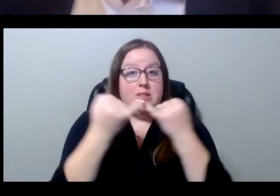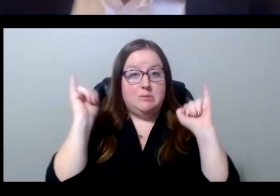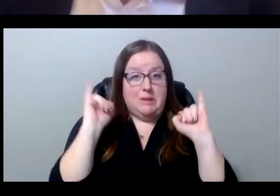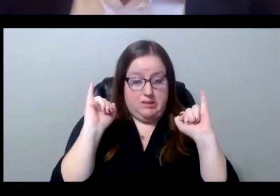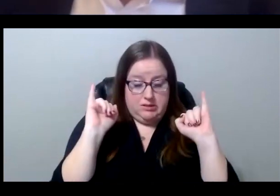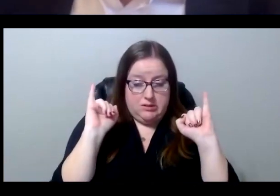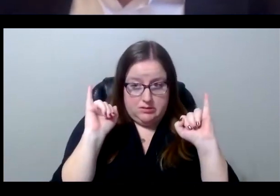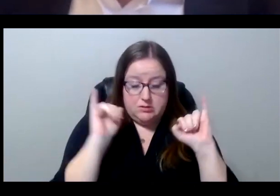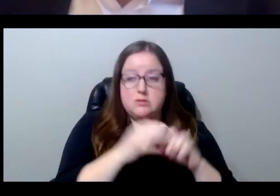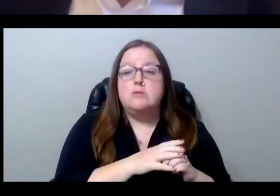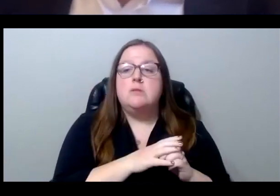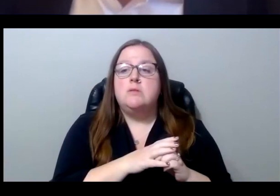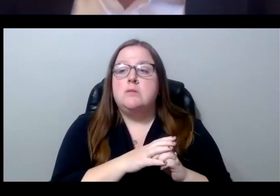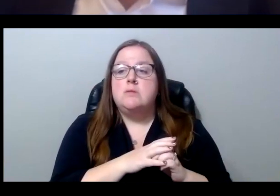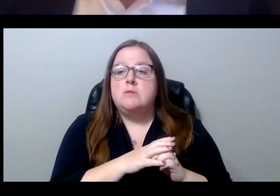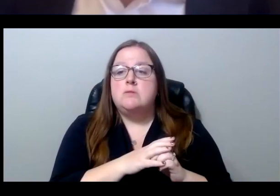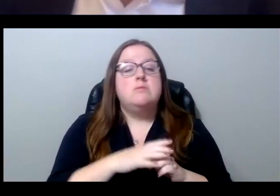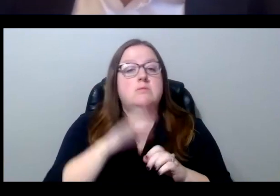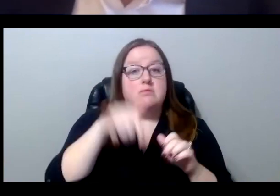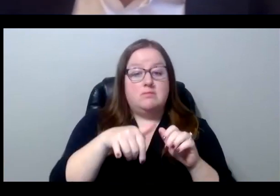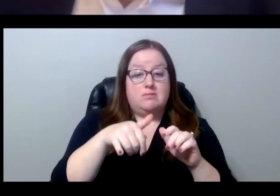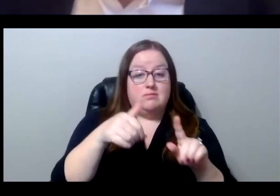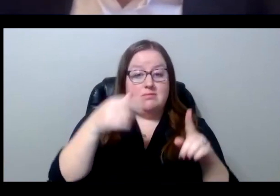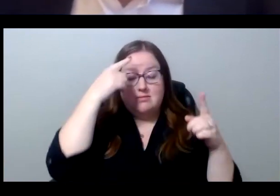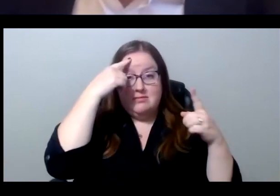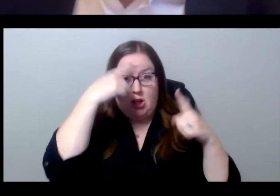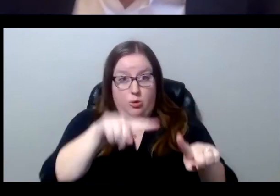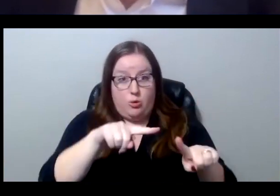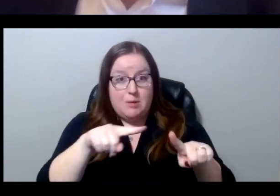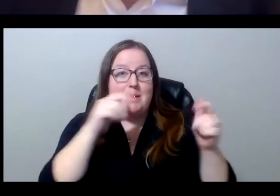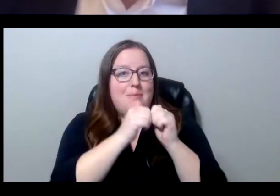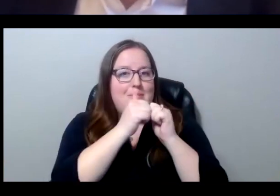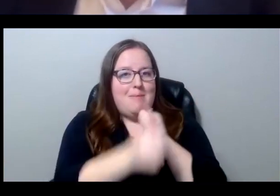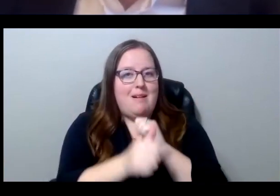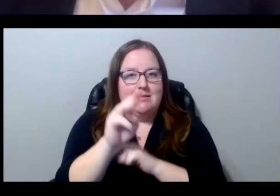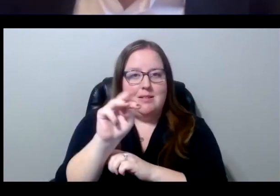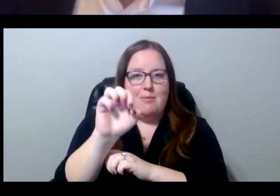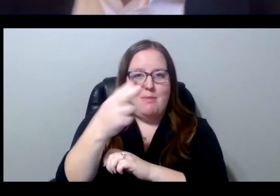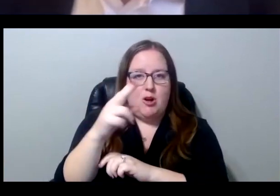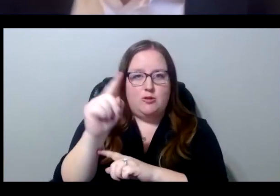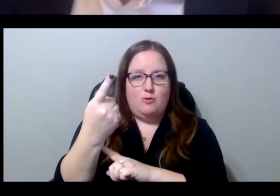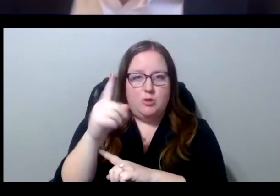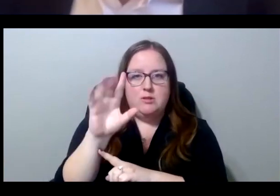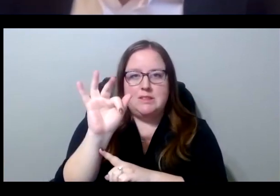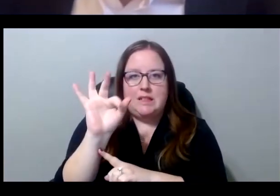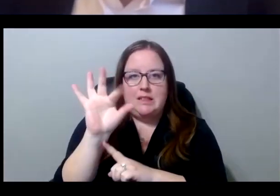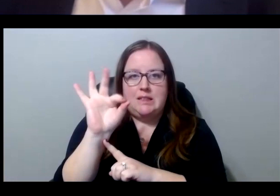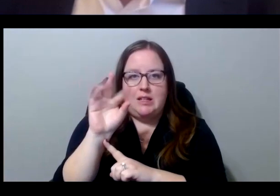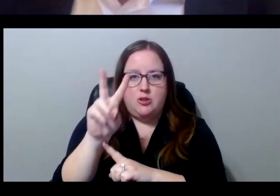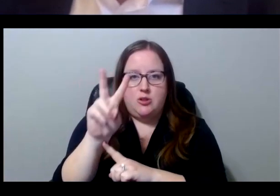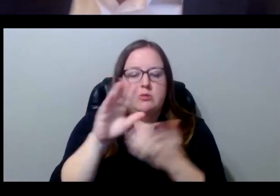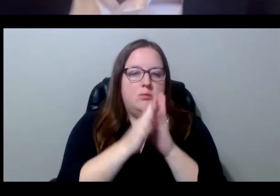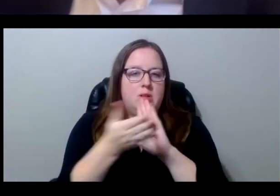genocide. In fact, 18% of marriages were of mixed ethnicity and religion.